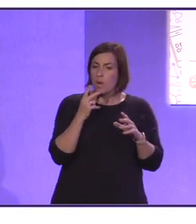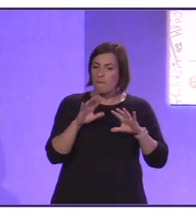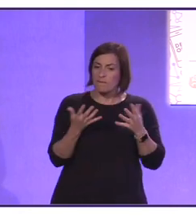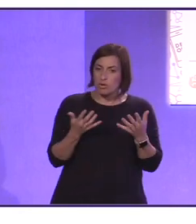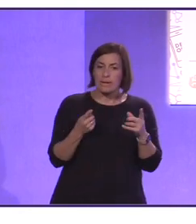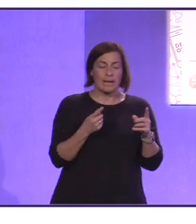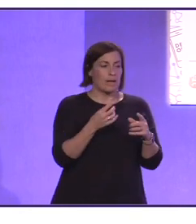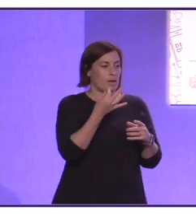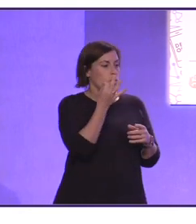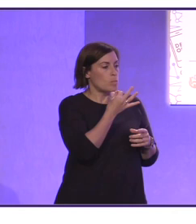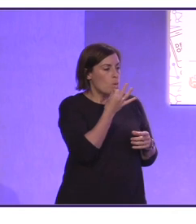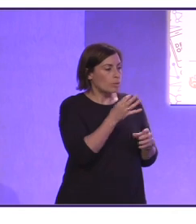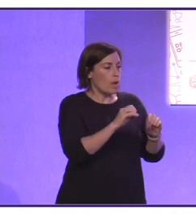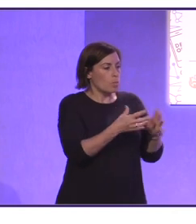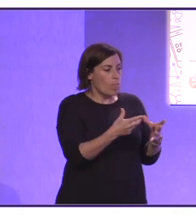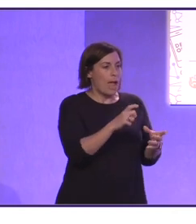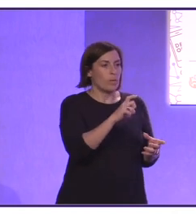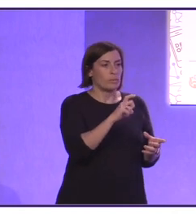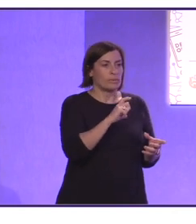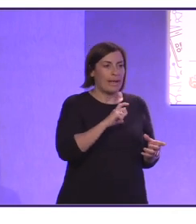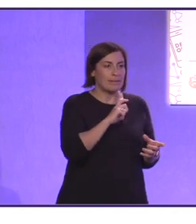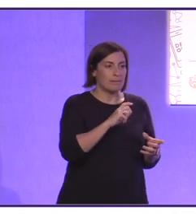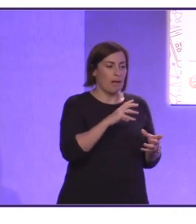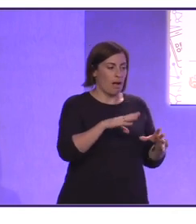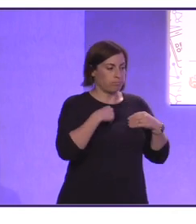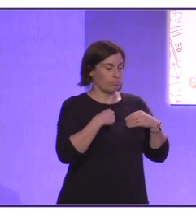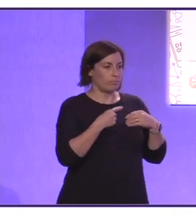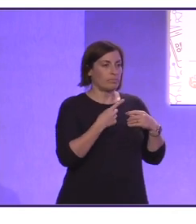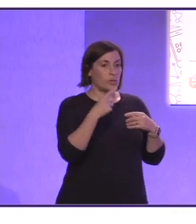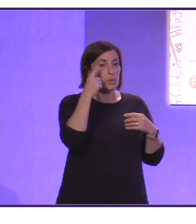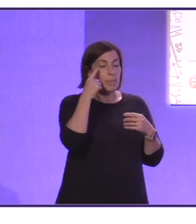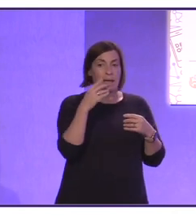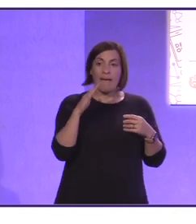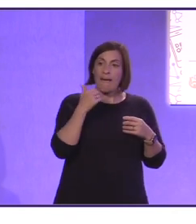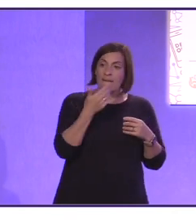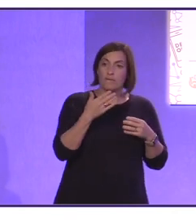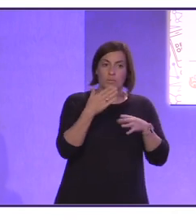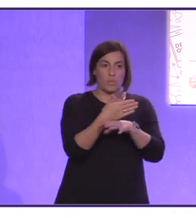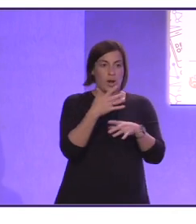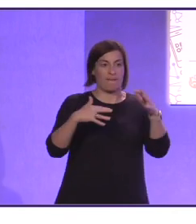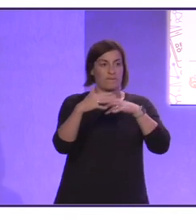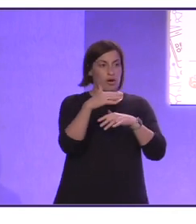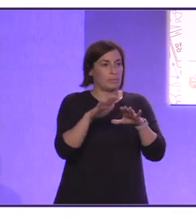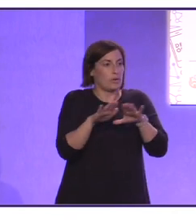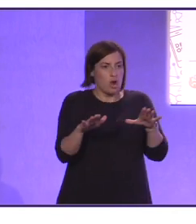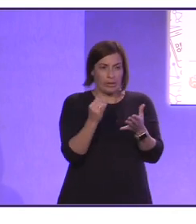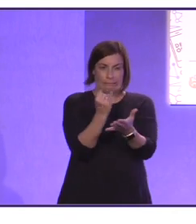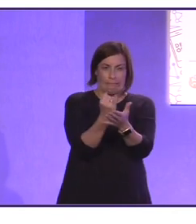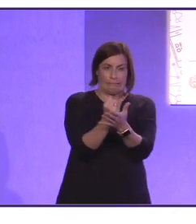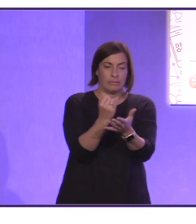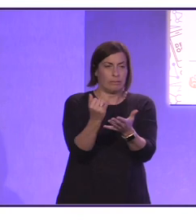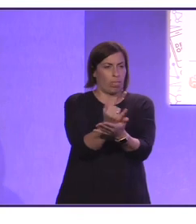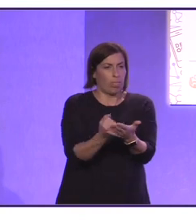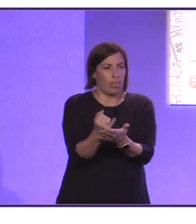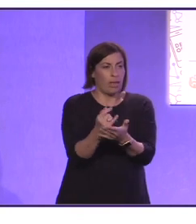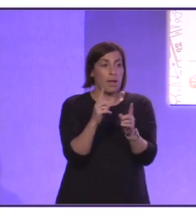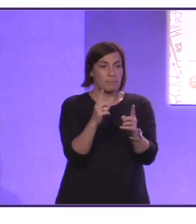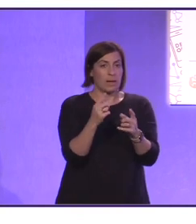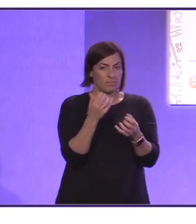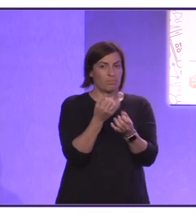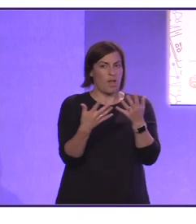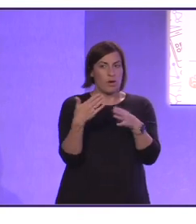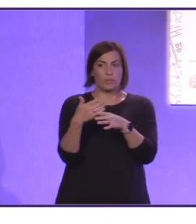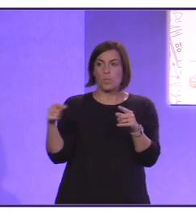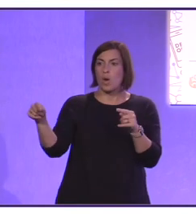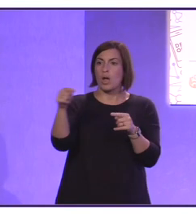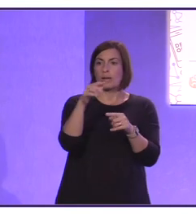non-carcinogenic water. You sort of think every working environment should be non-toxic. And yet I find it astounding that so many are not. In fact, it can feel like a